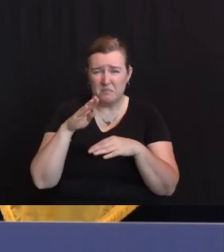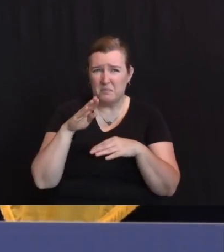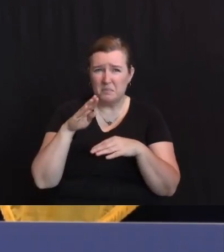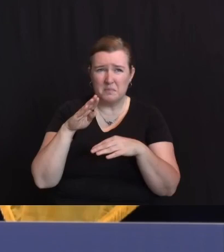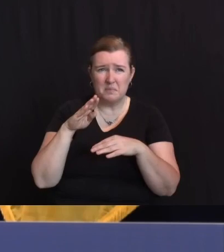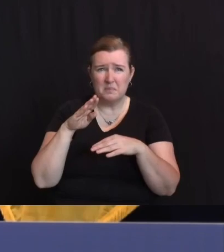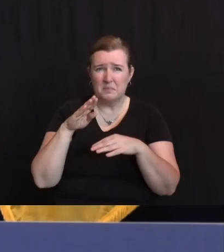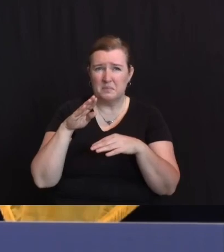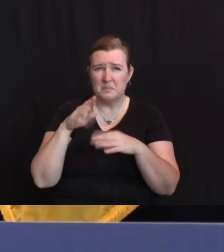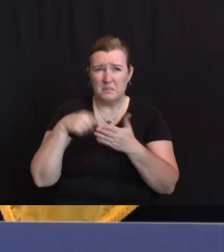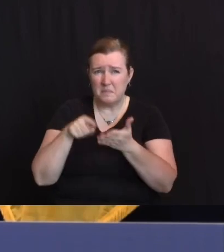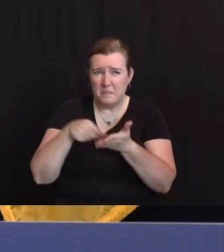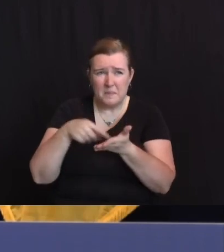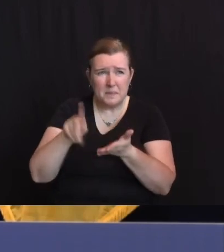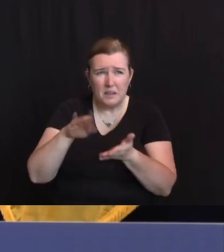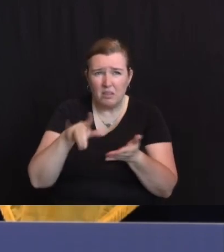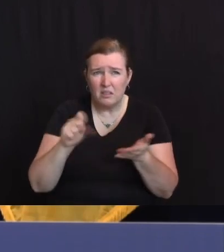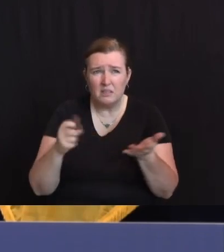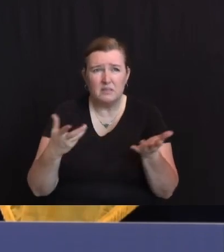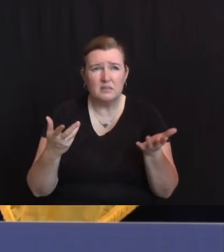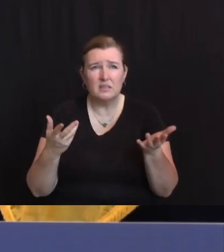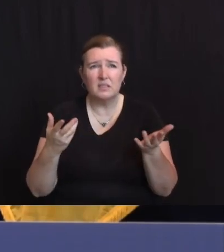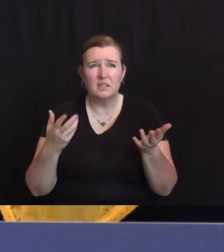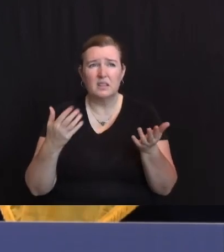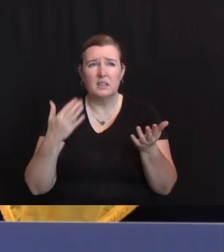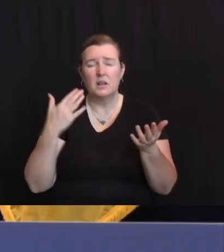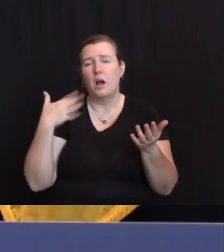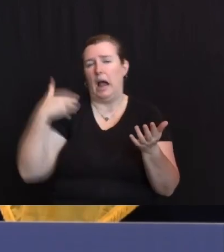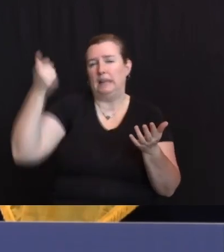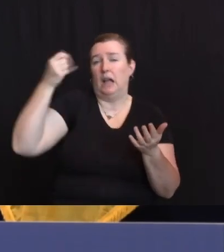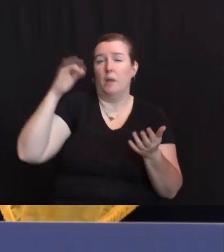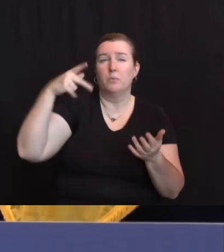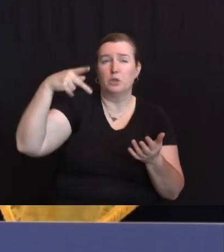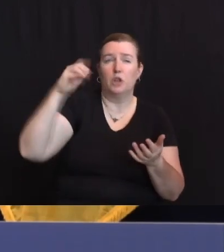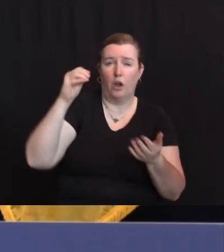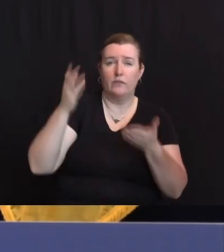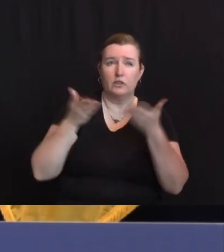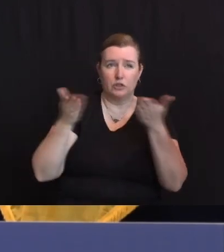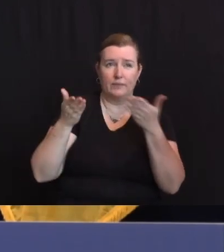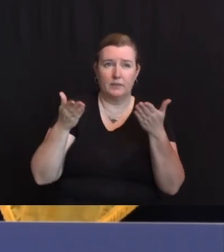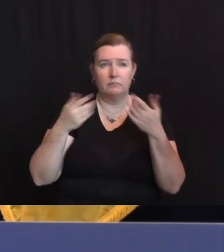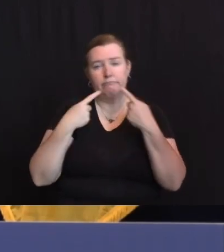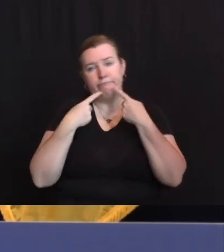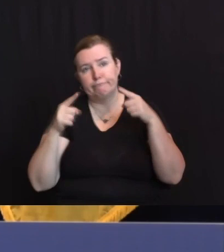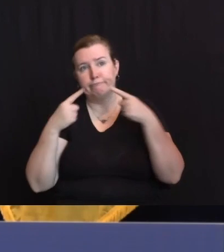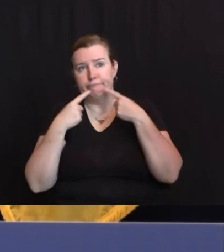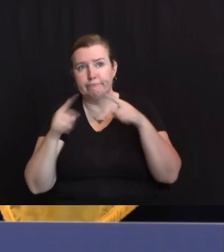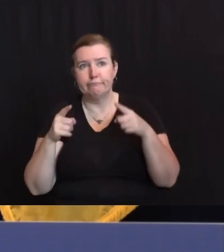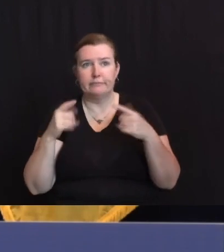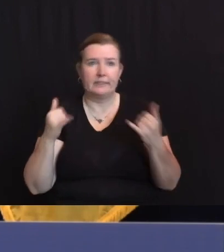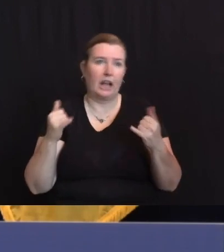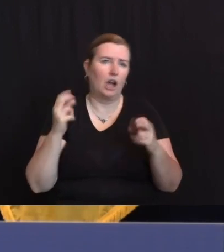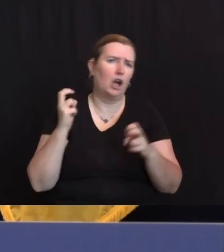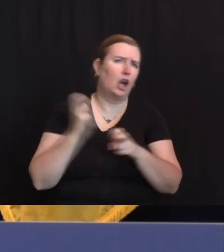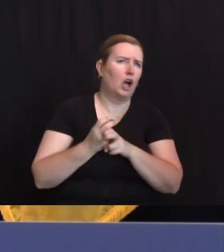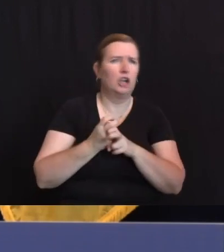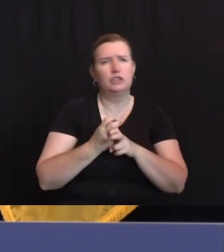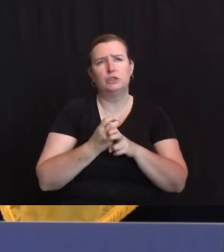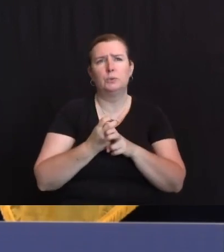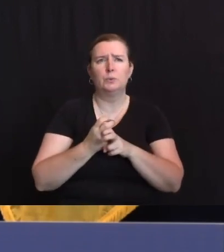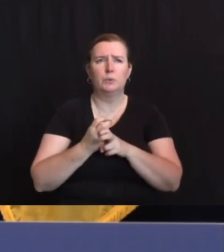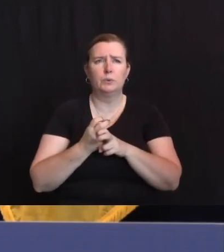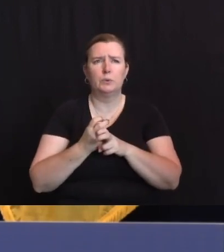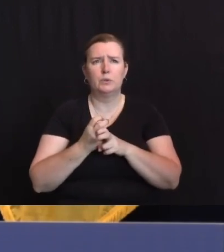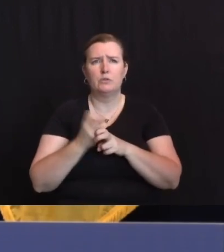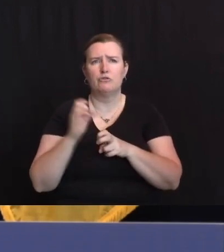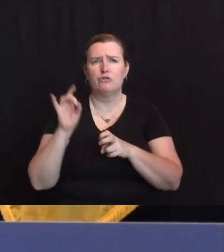the allegations the head of the Postal Service has made harder to deliver mail-in ballots in time, do you think this mailer that